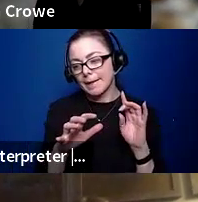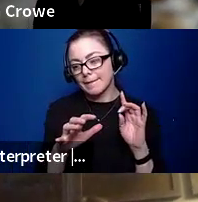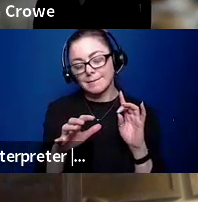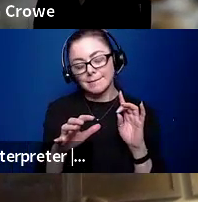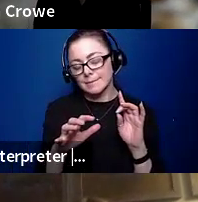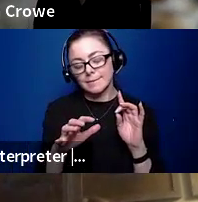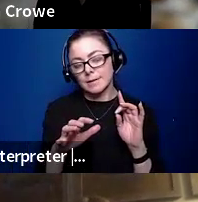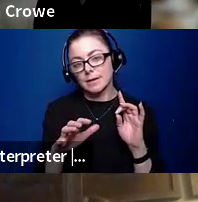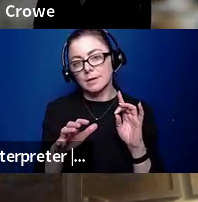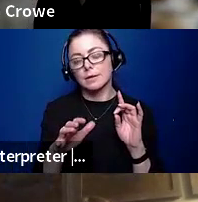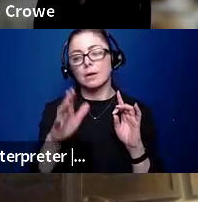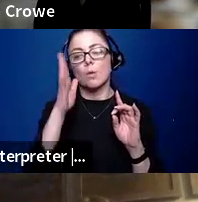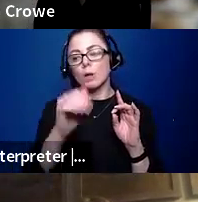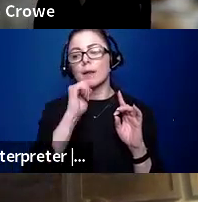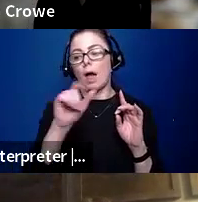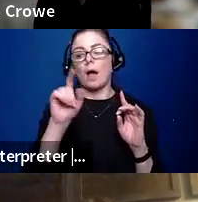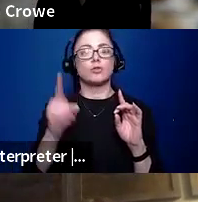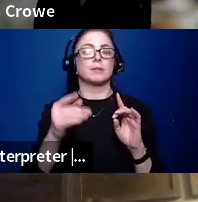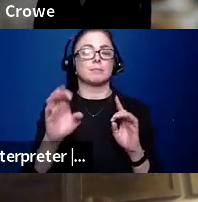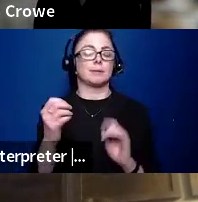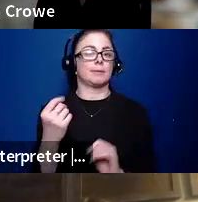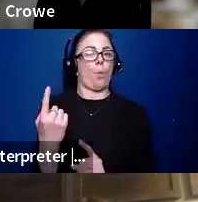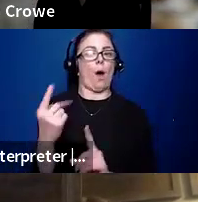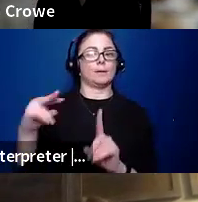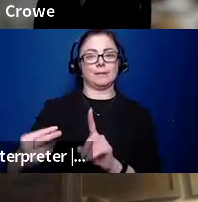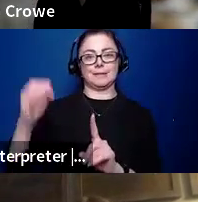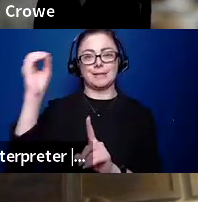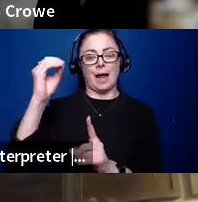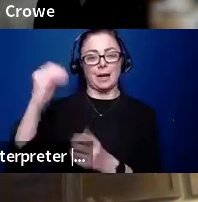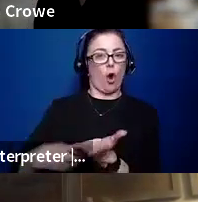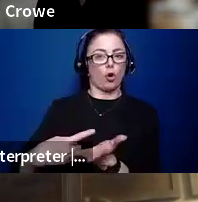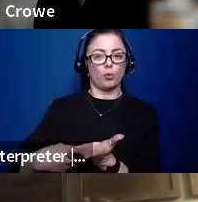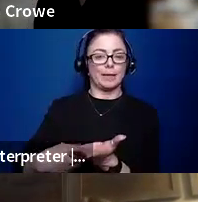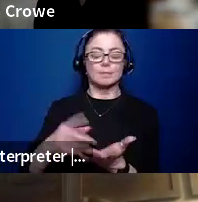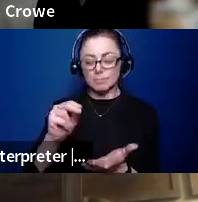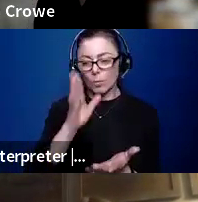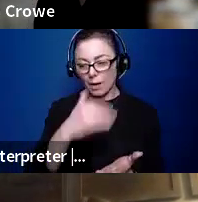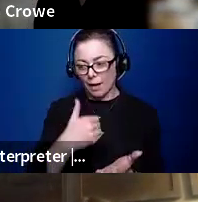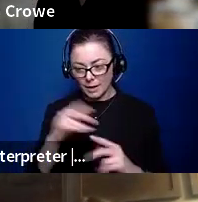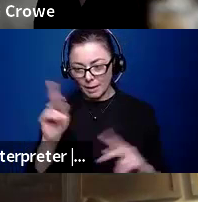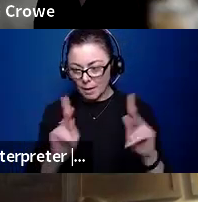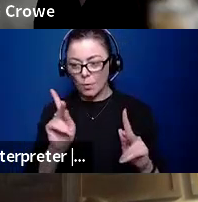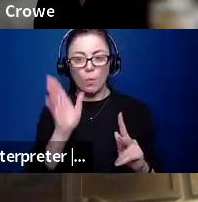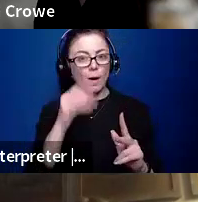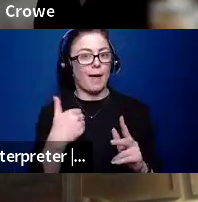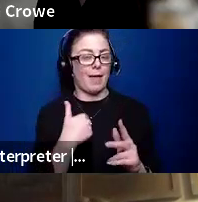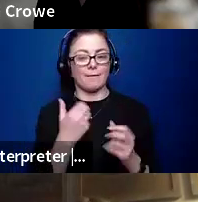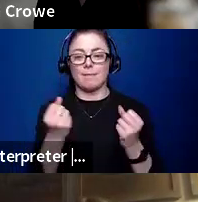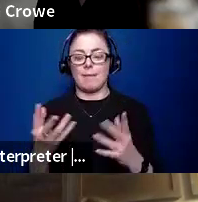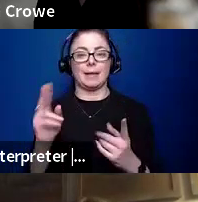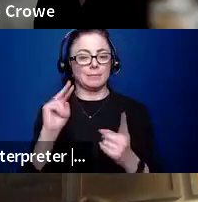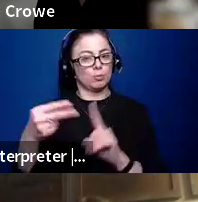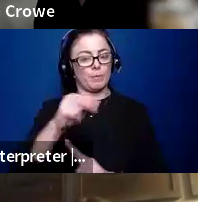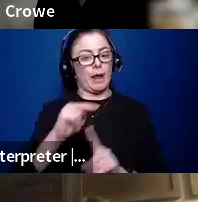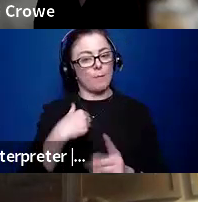And it won't just be a one-sided argument. It will be people who have actual stories to tell. I'm grateful that my son will continue to receive